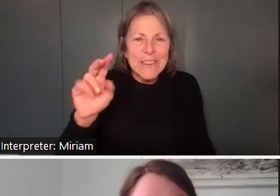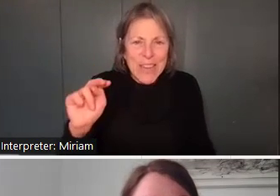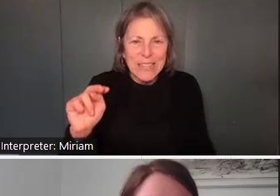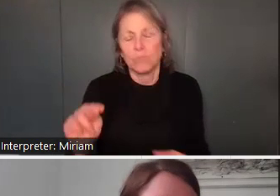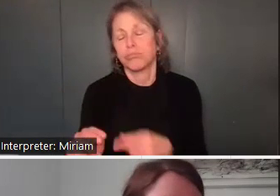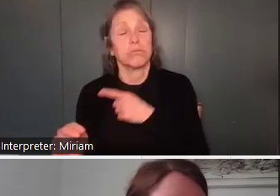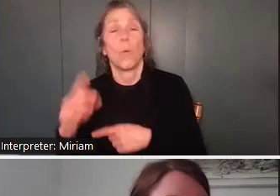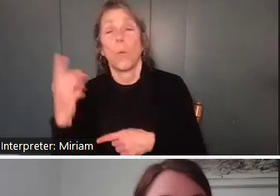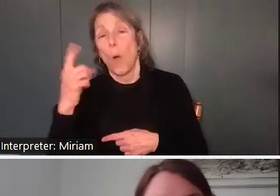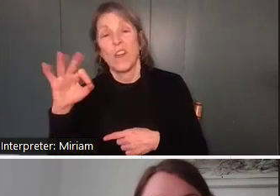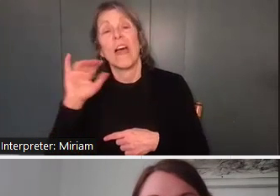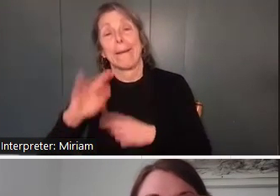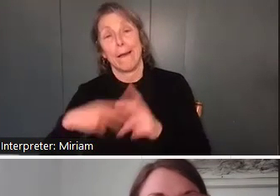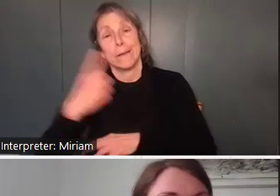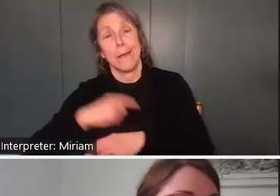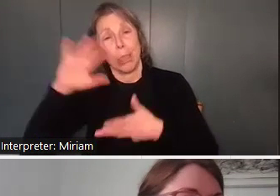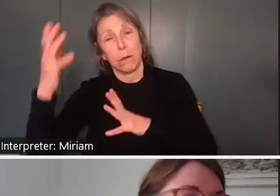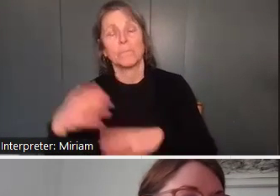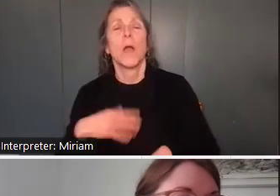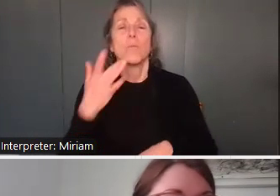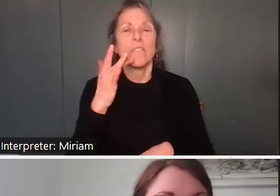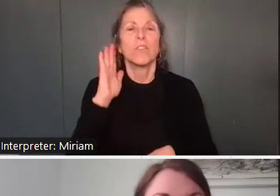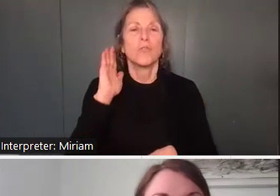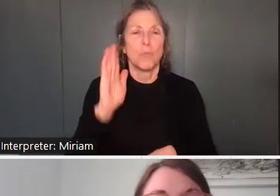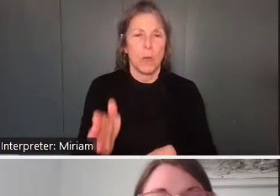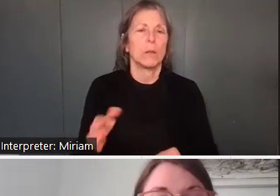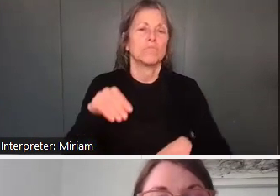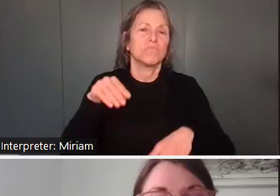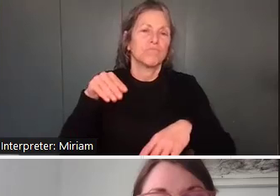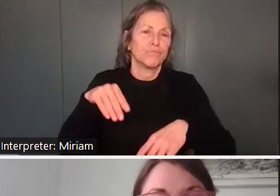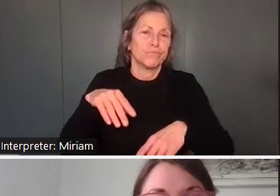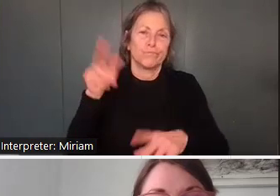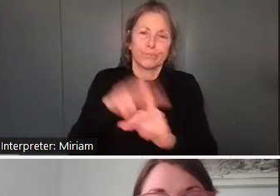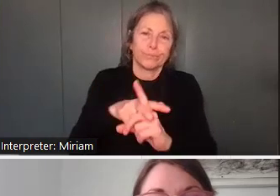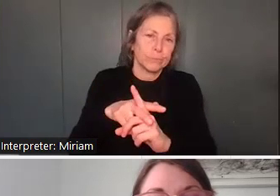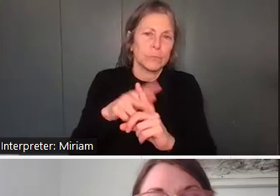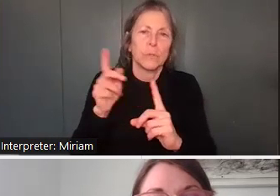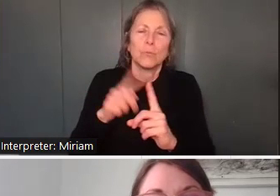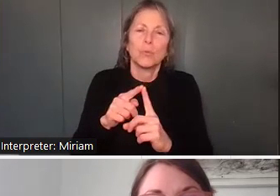days. Preference will be given to, and so I'm gonna